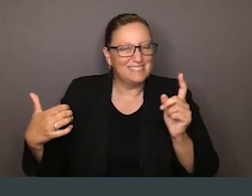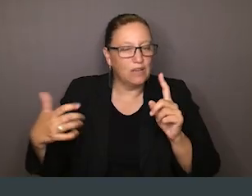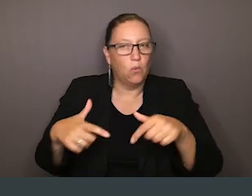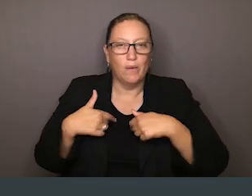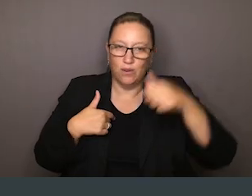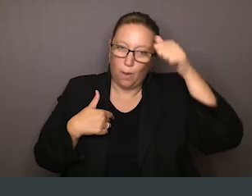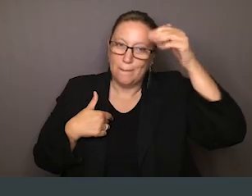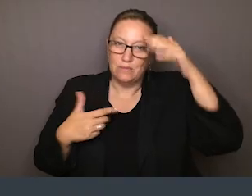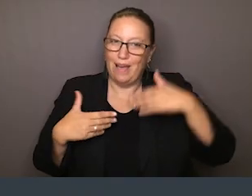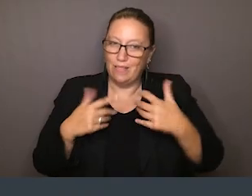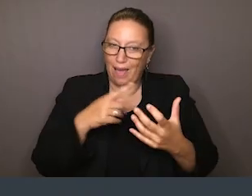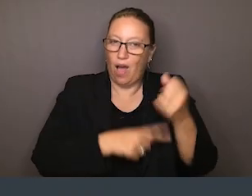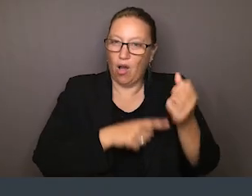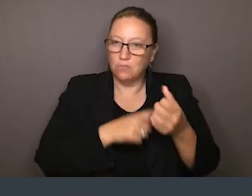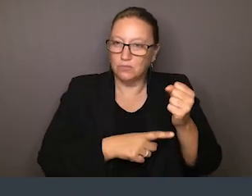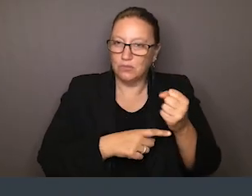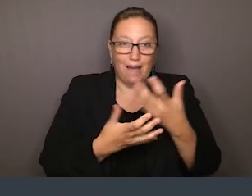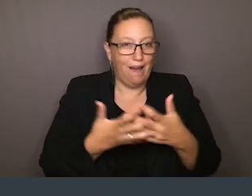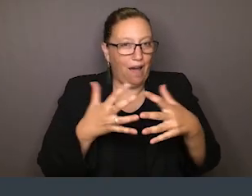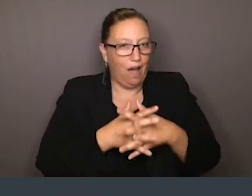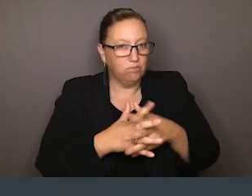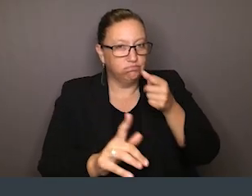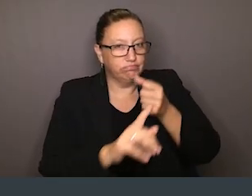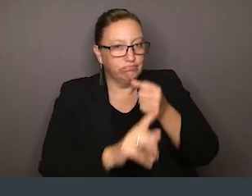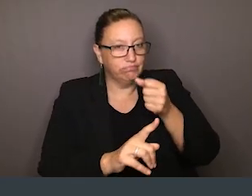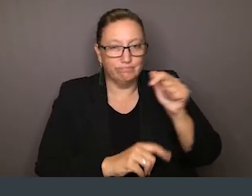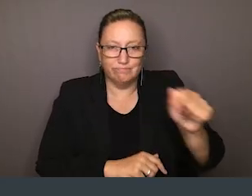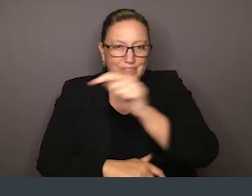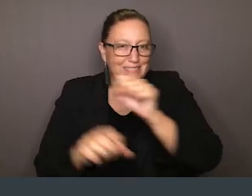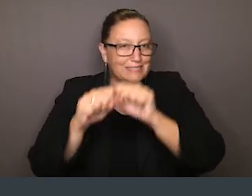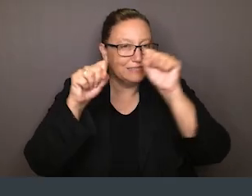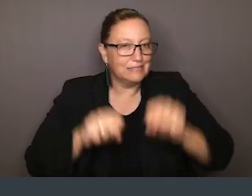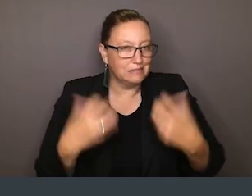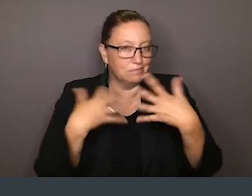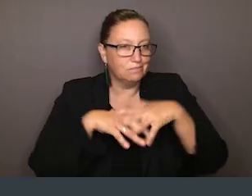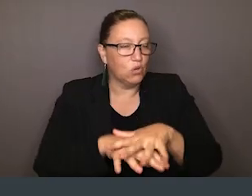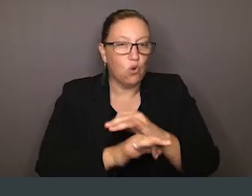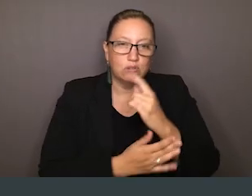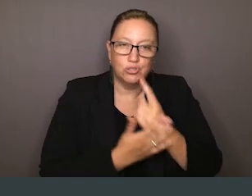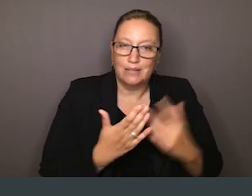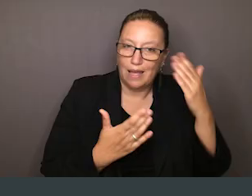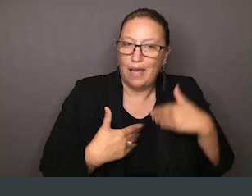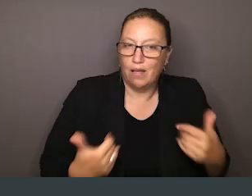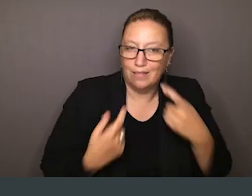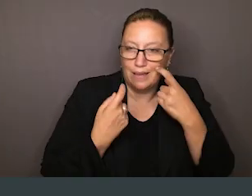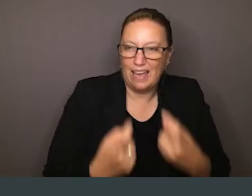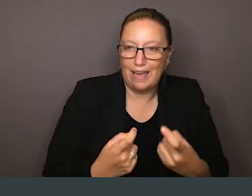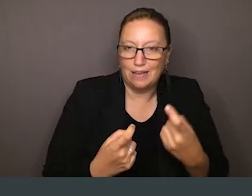actually, as we know, mental health outcomes are shaped by whole of system factors, not just